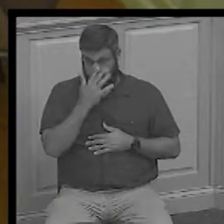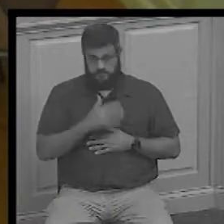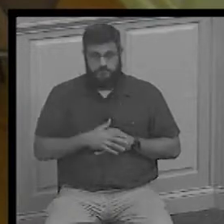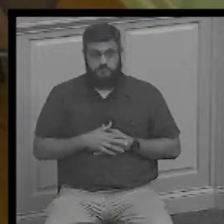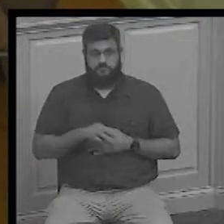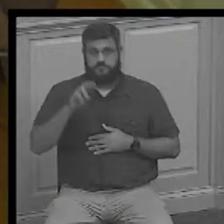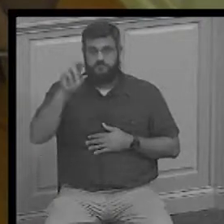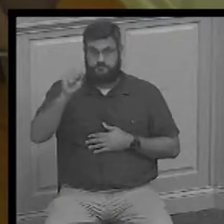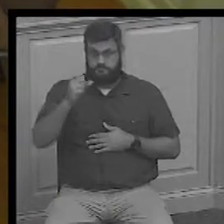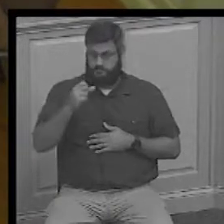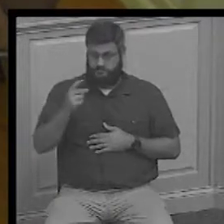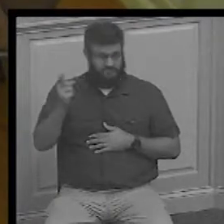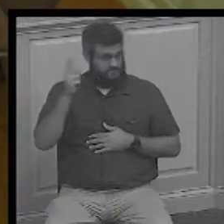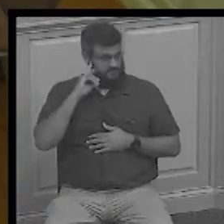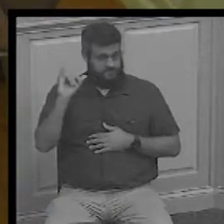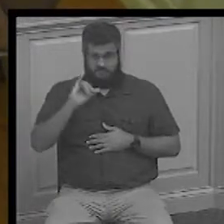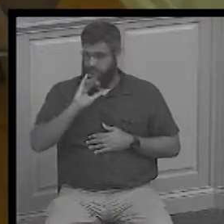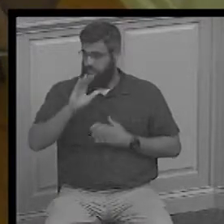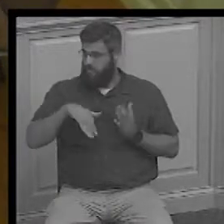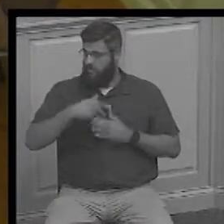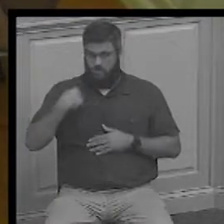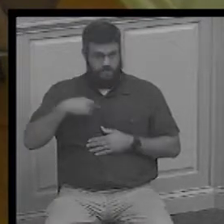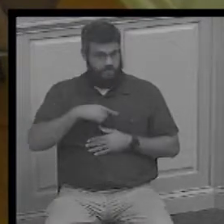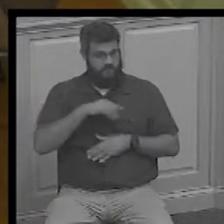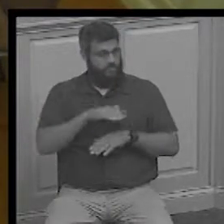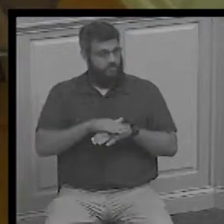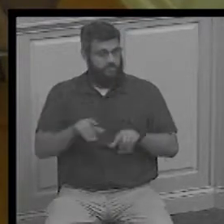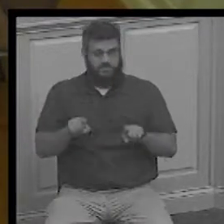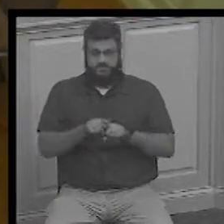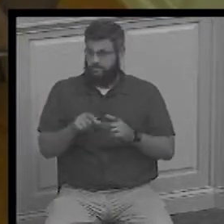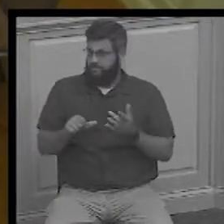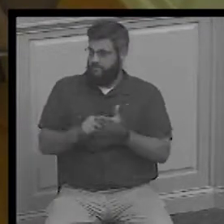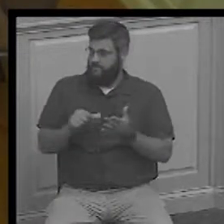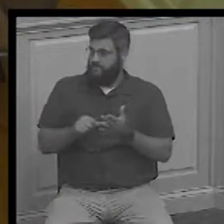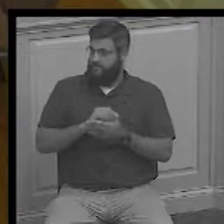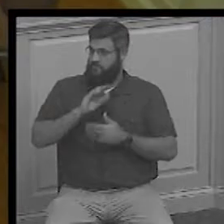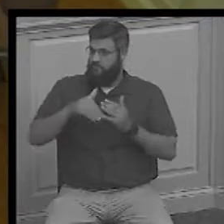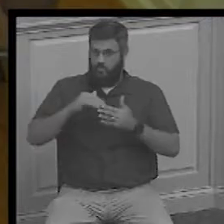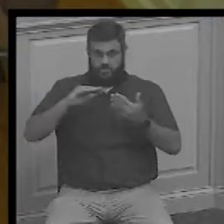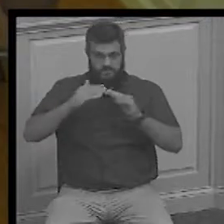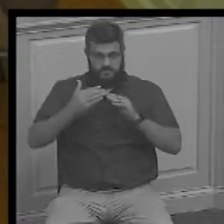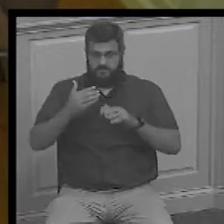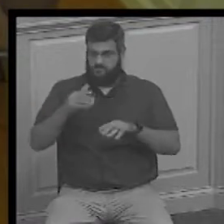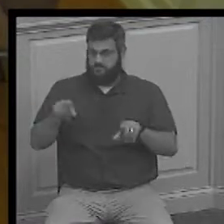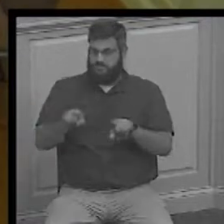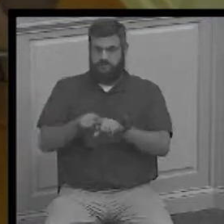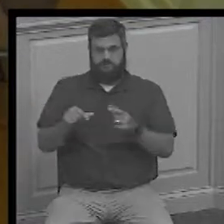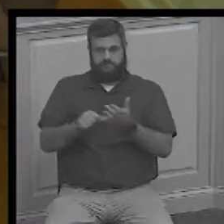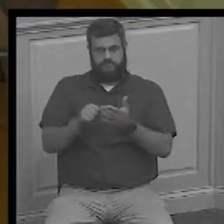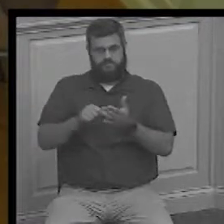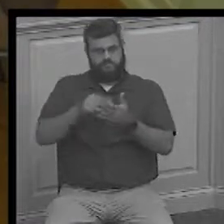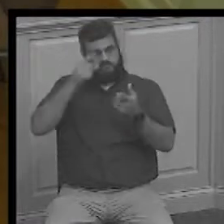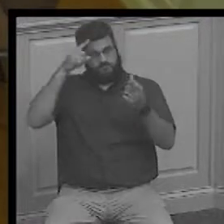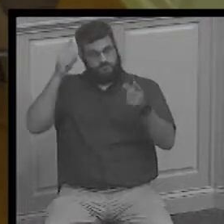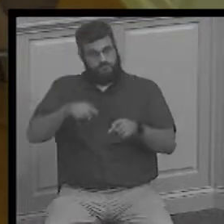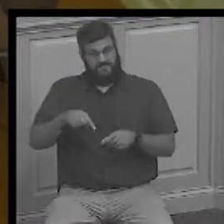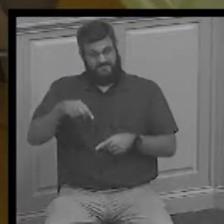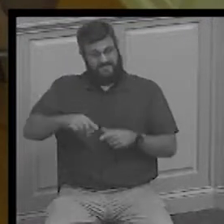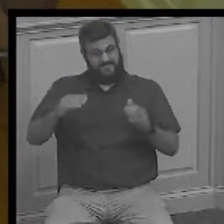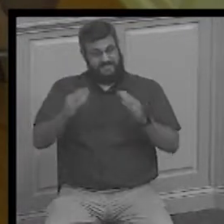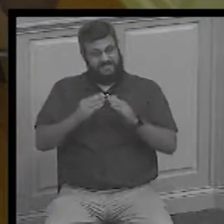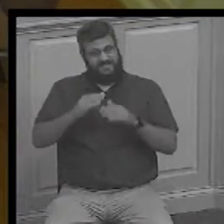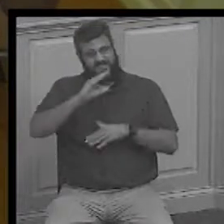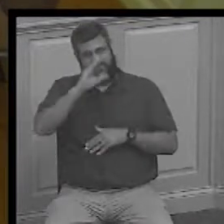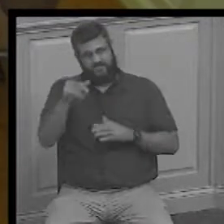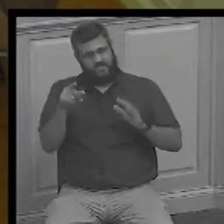Kind of sounds like the whole city's on the same page now. We're kind of moving in the same direction of trying to be, I don't think the city's ever been negative, but